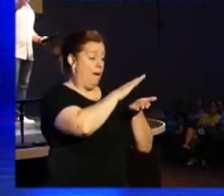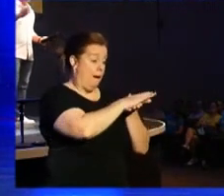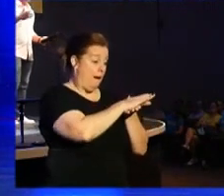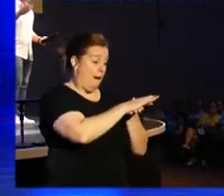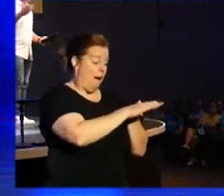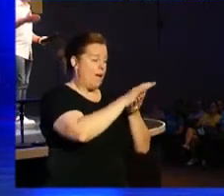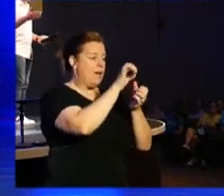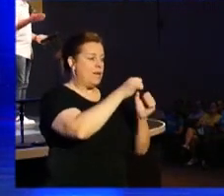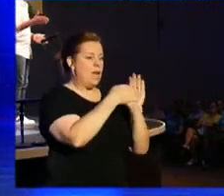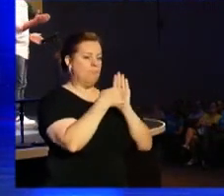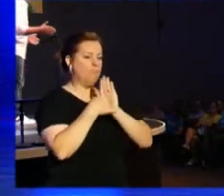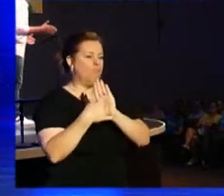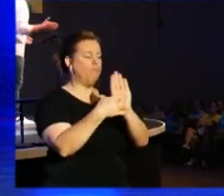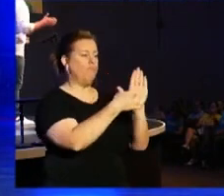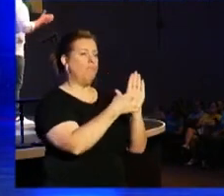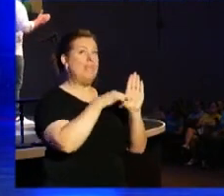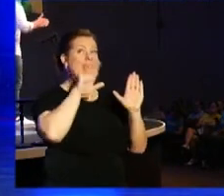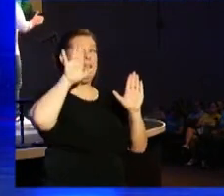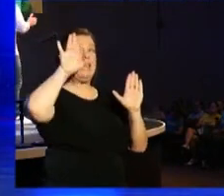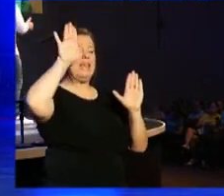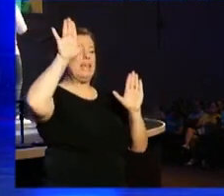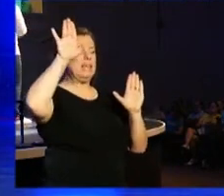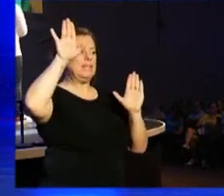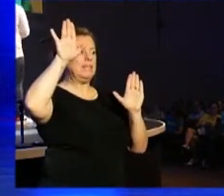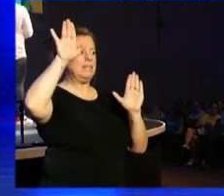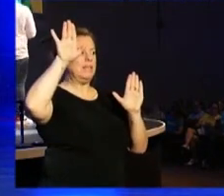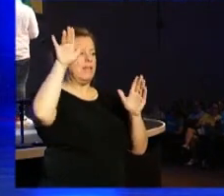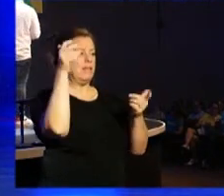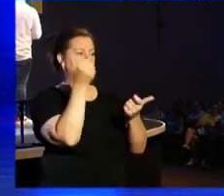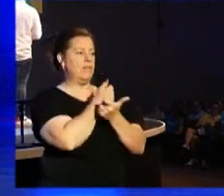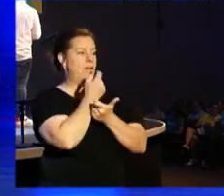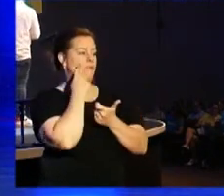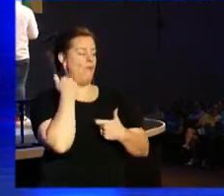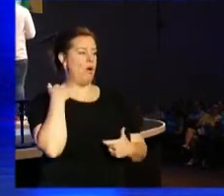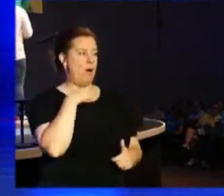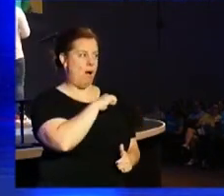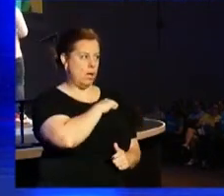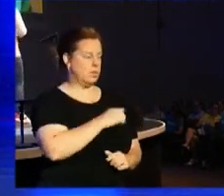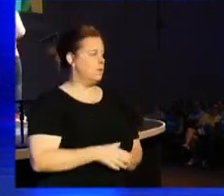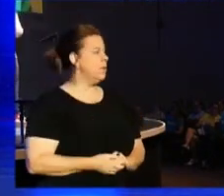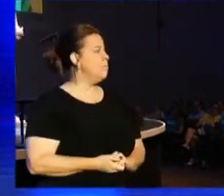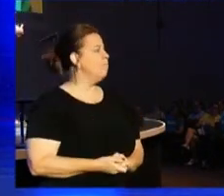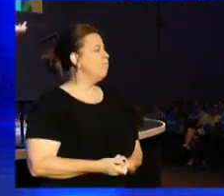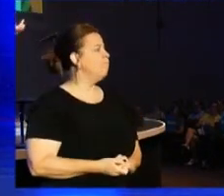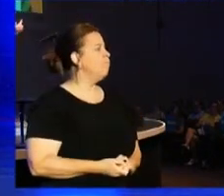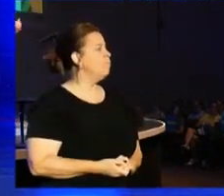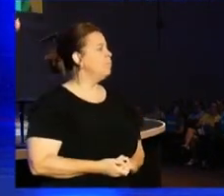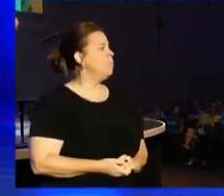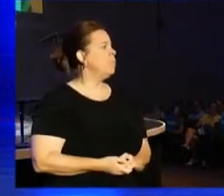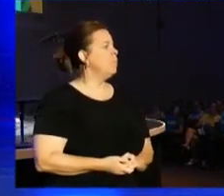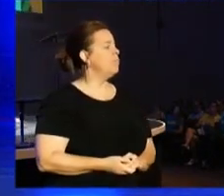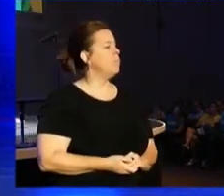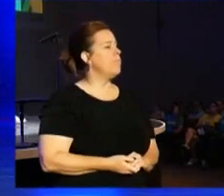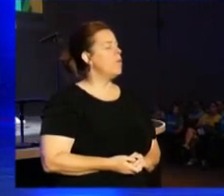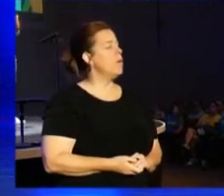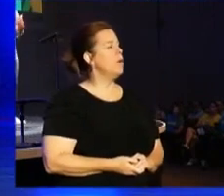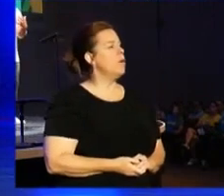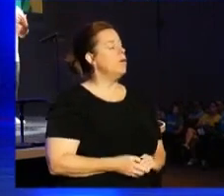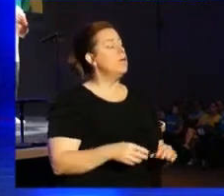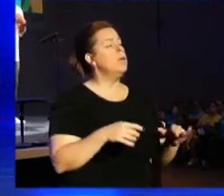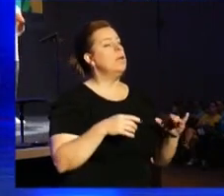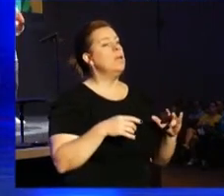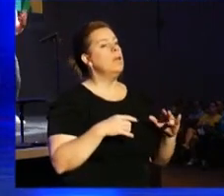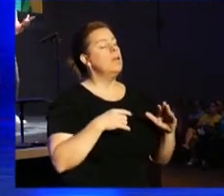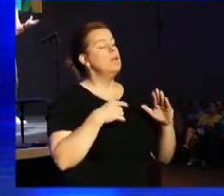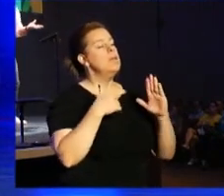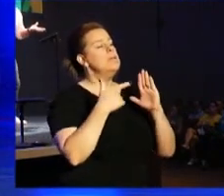the kindness of a loving father to a broken world. I think sometimes we can fall into the trap of thinking that it's